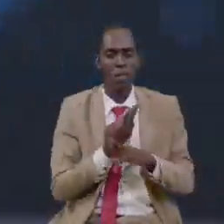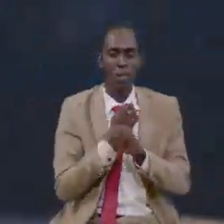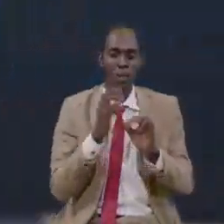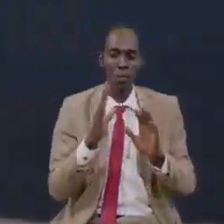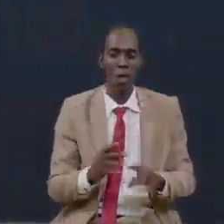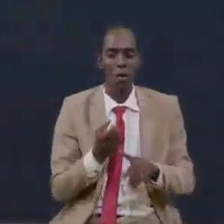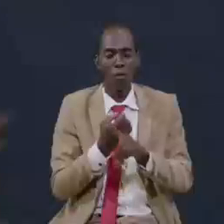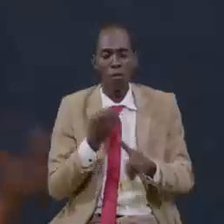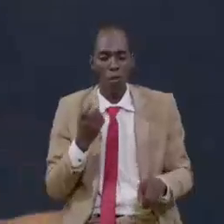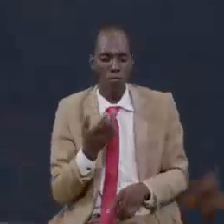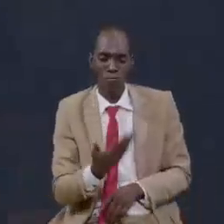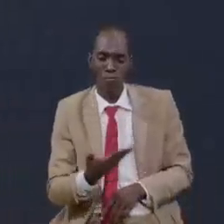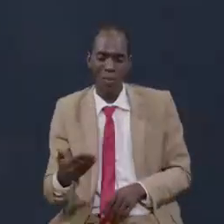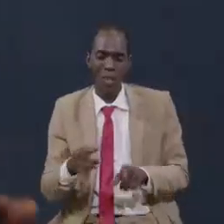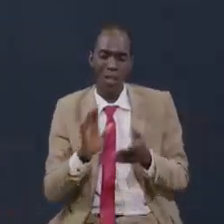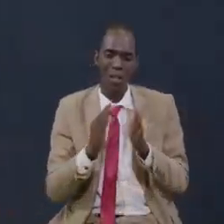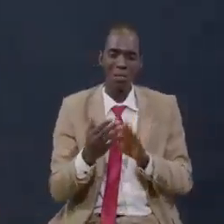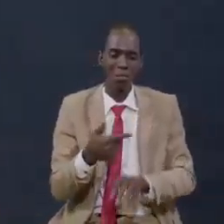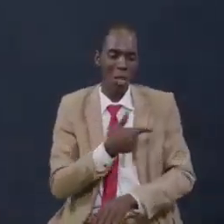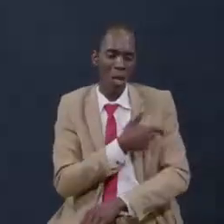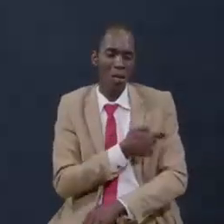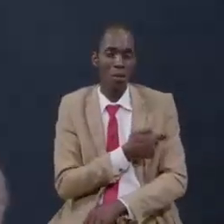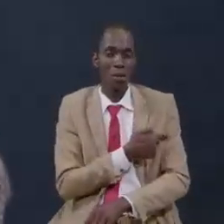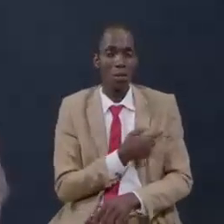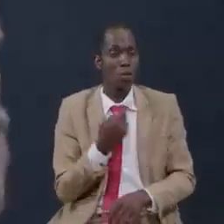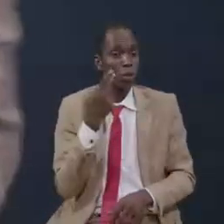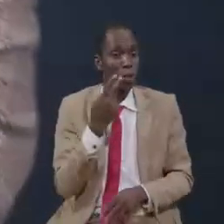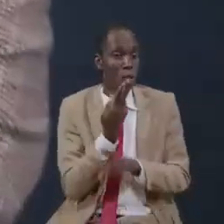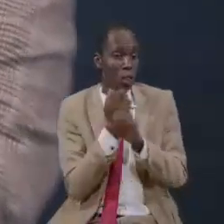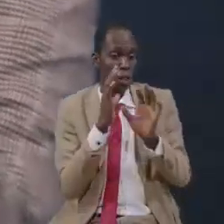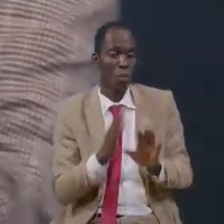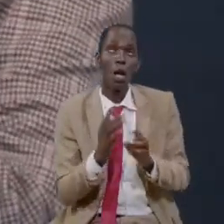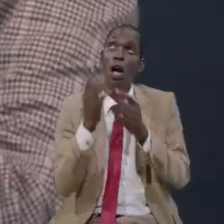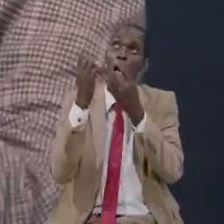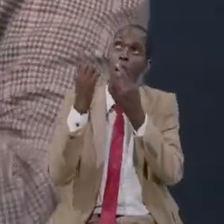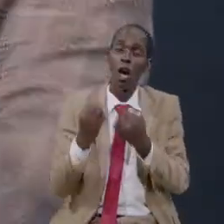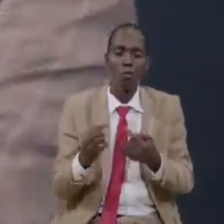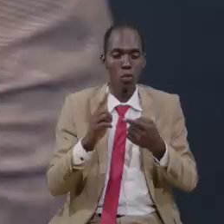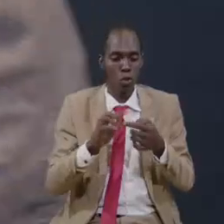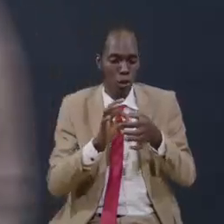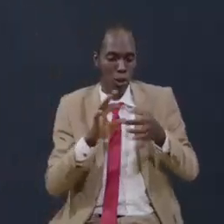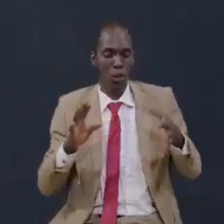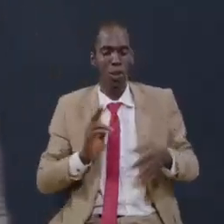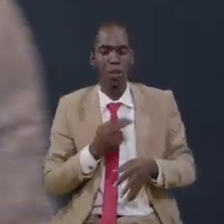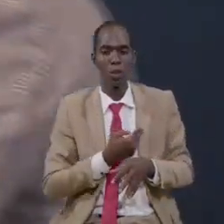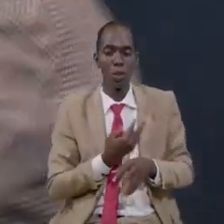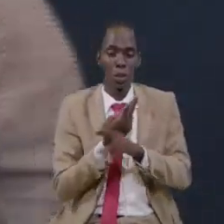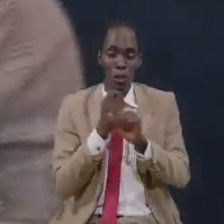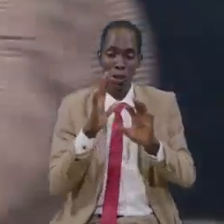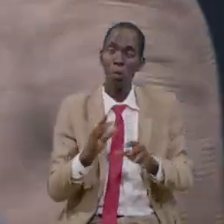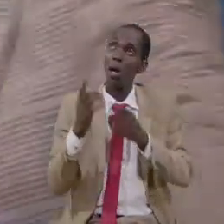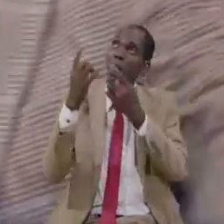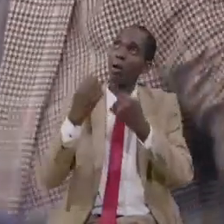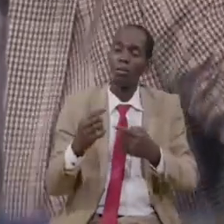redeemer comes to release us. The Redeemer comes to liberate us. The Redeemer,